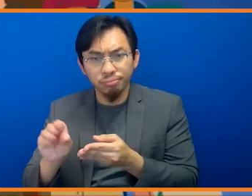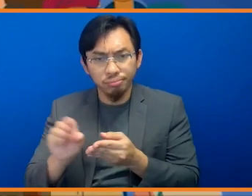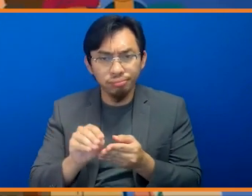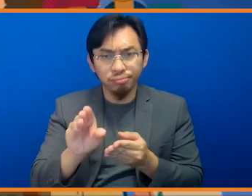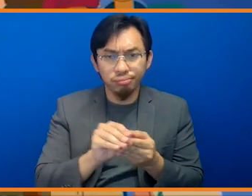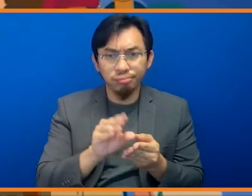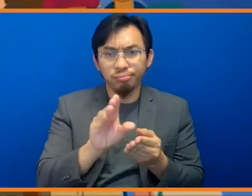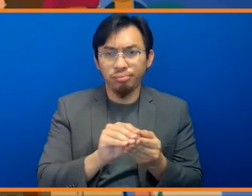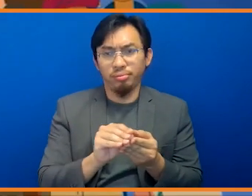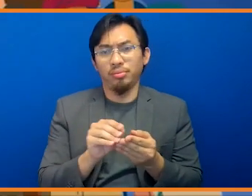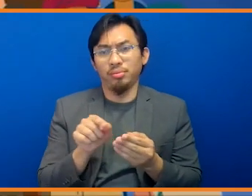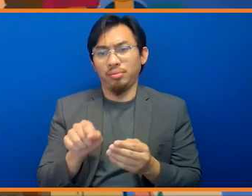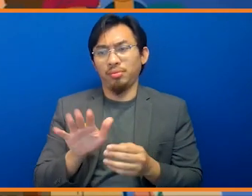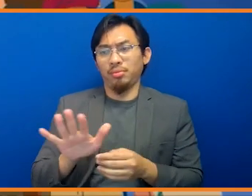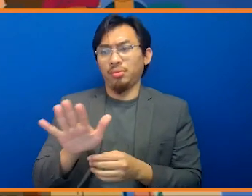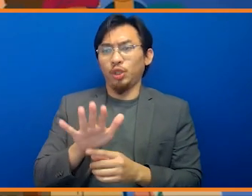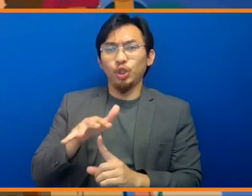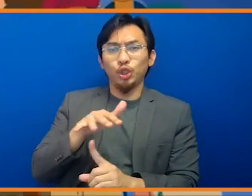social context.